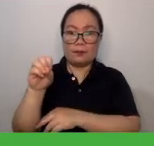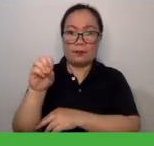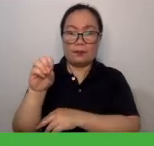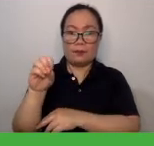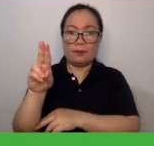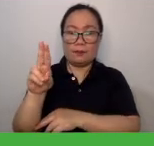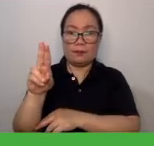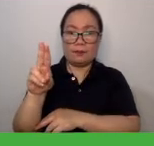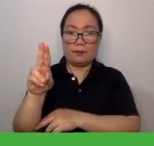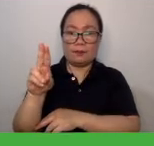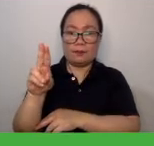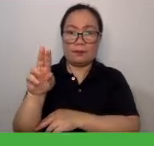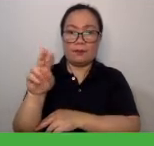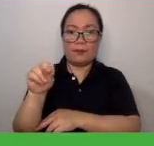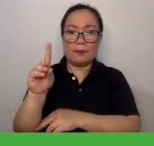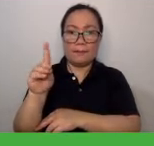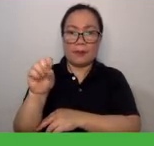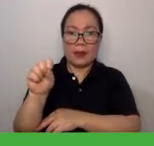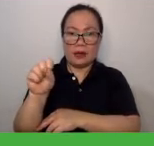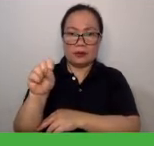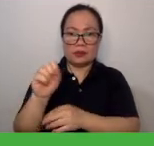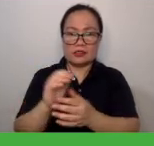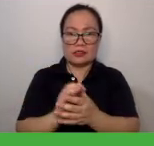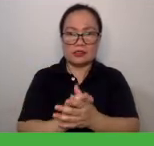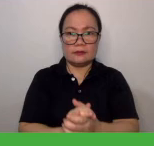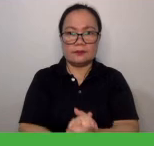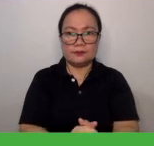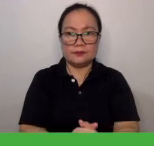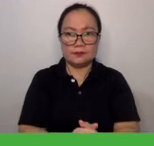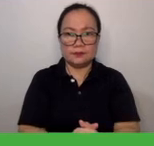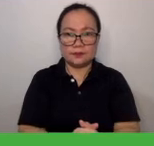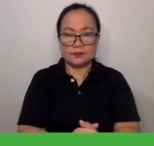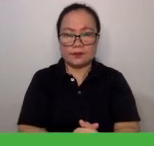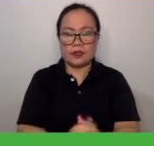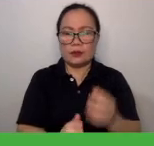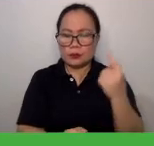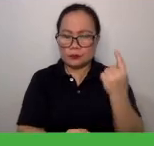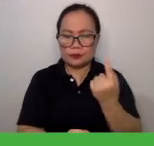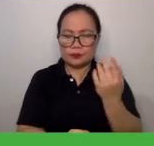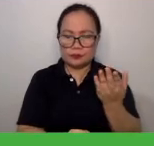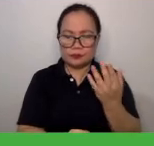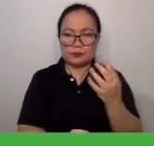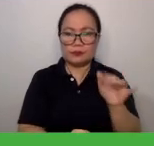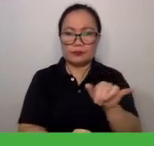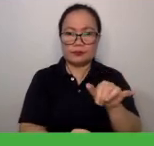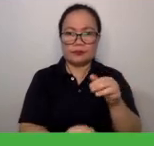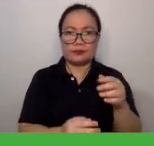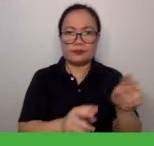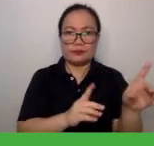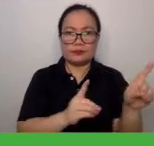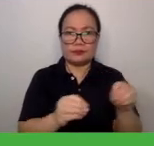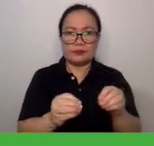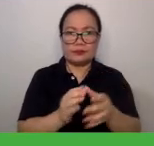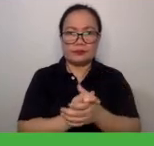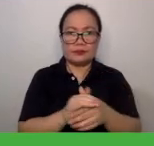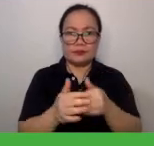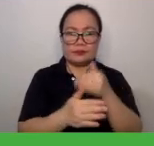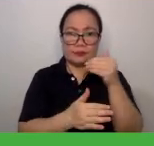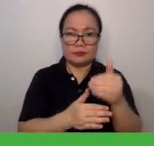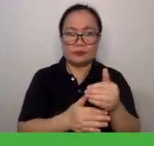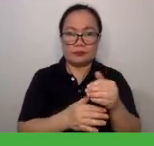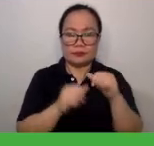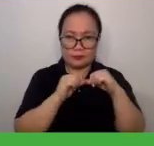is equivalent to 48,000 pounds. So, ganun lang po lagi ang gagawin.